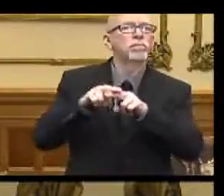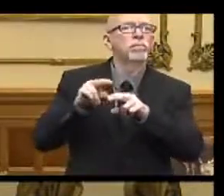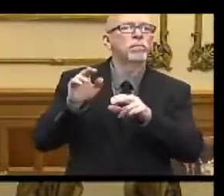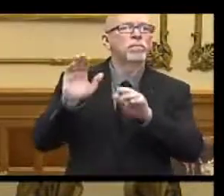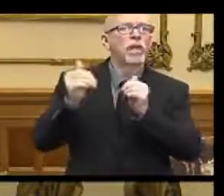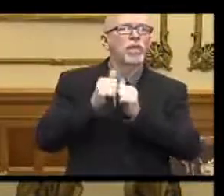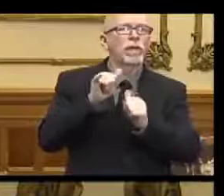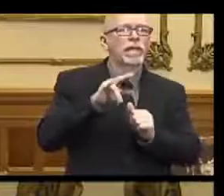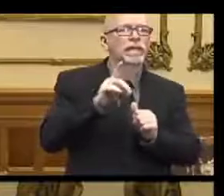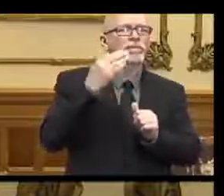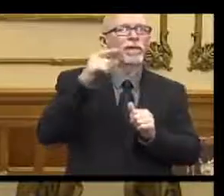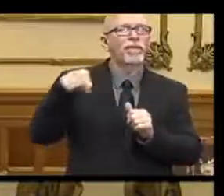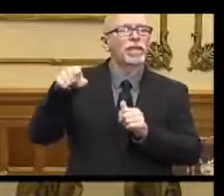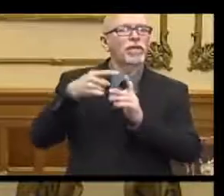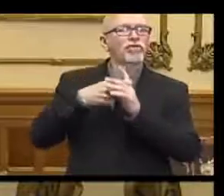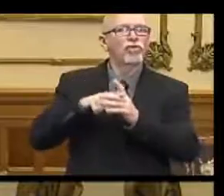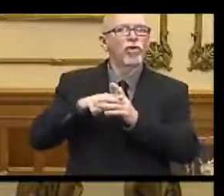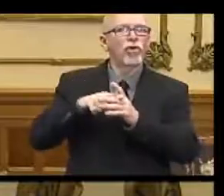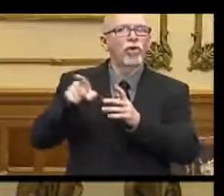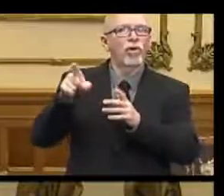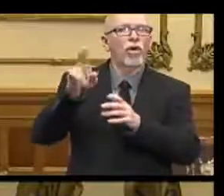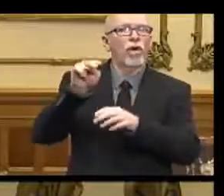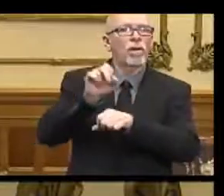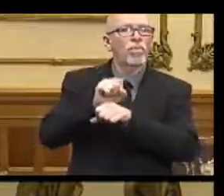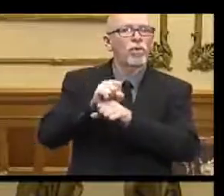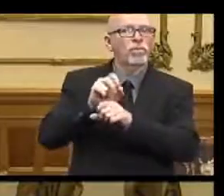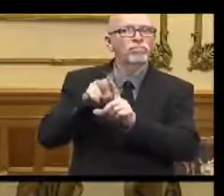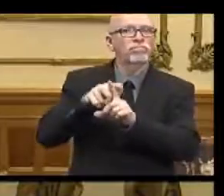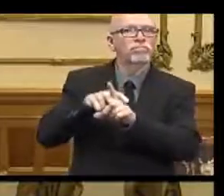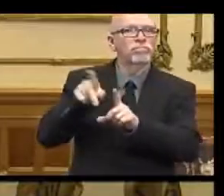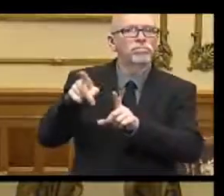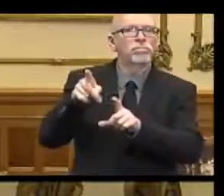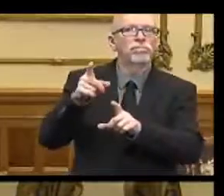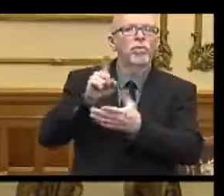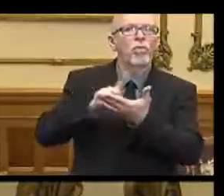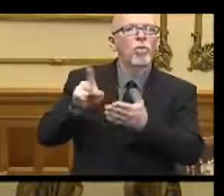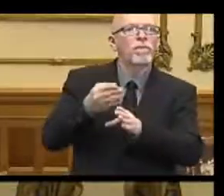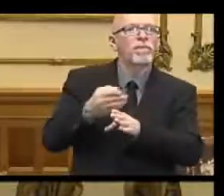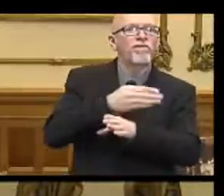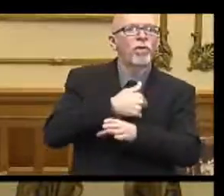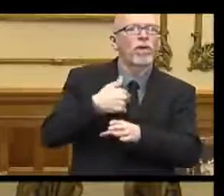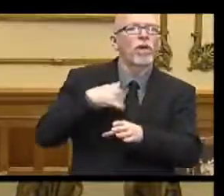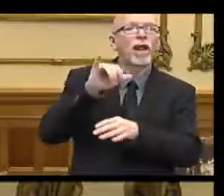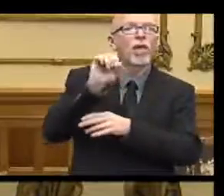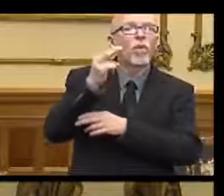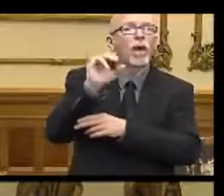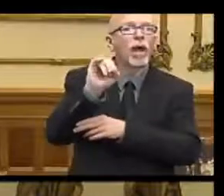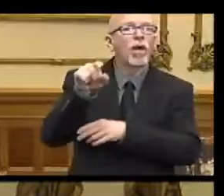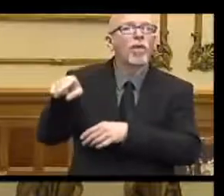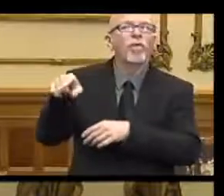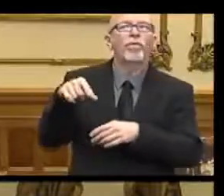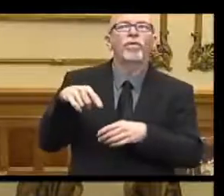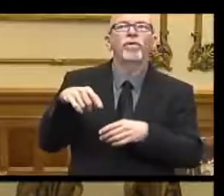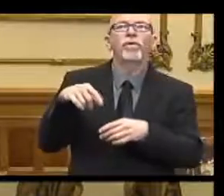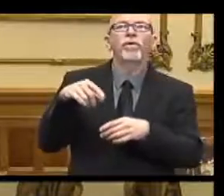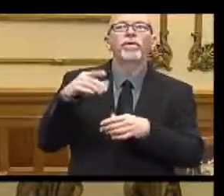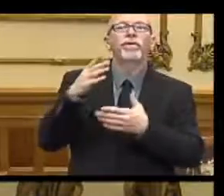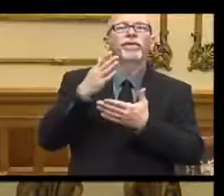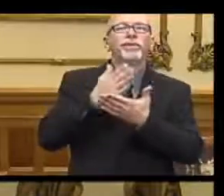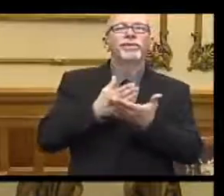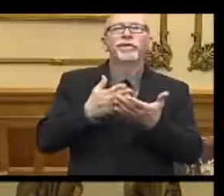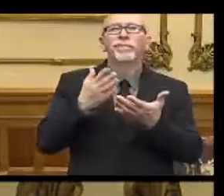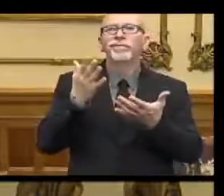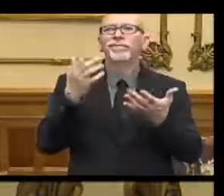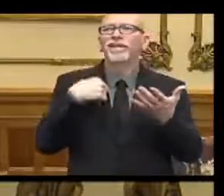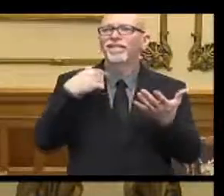Indiana because they started seeing unemployment claims filed probably a week before, like Ohio, some instances,